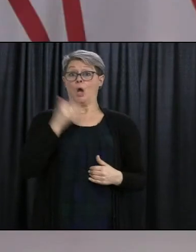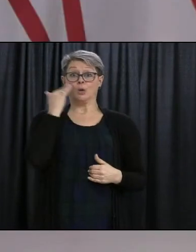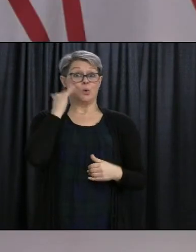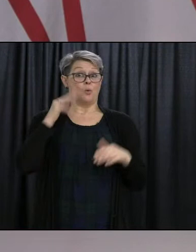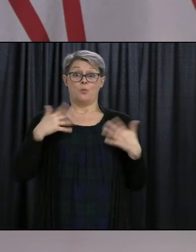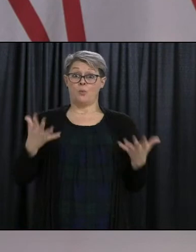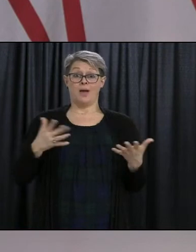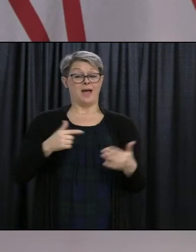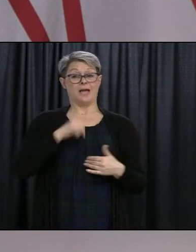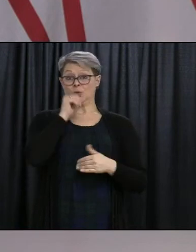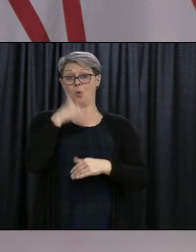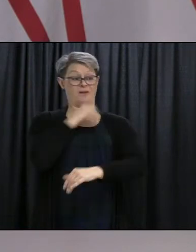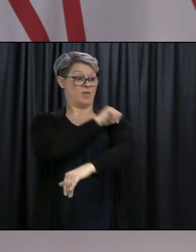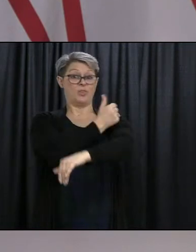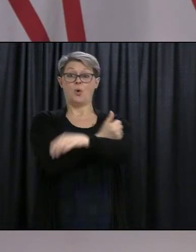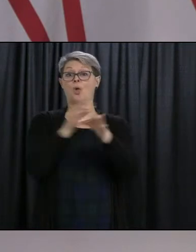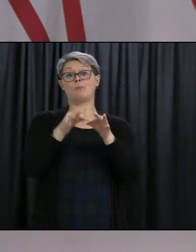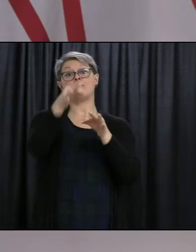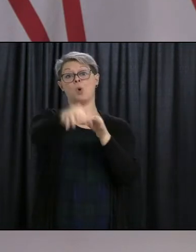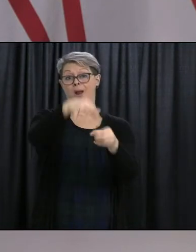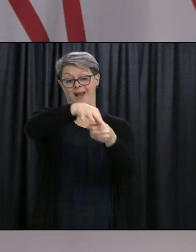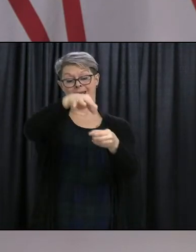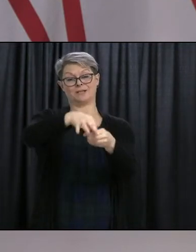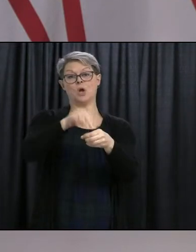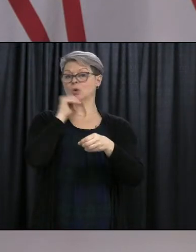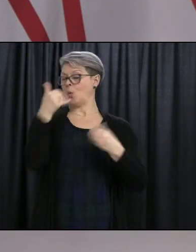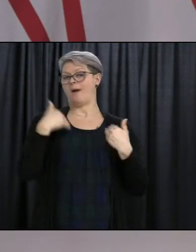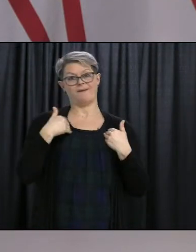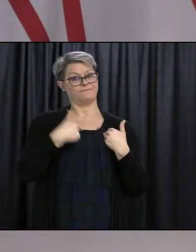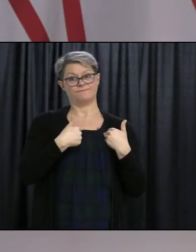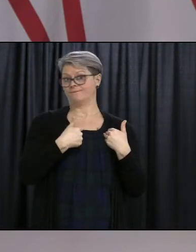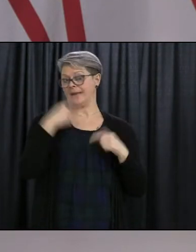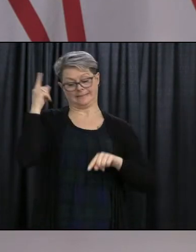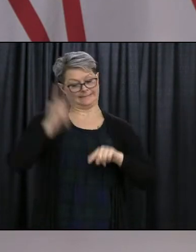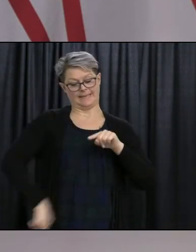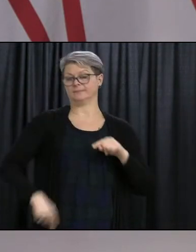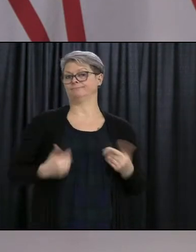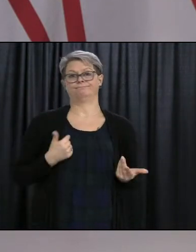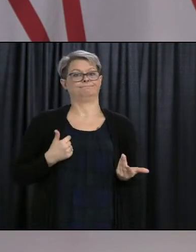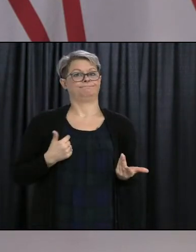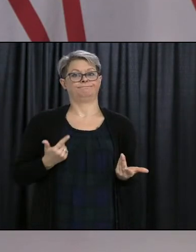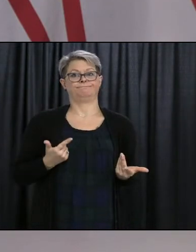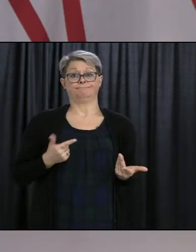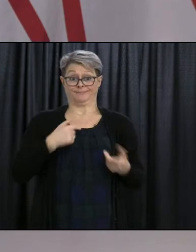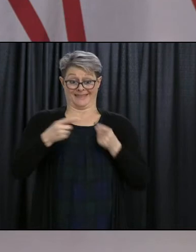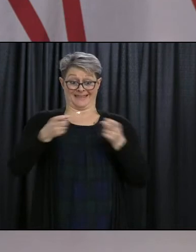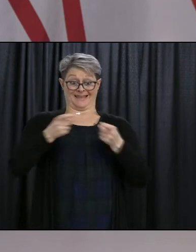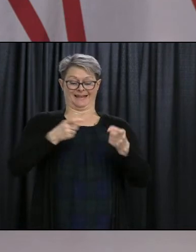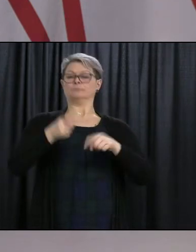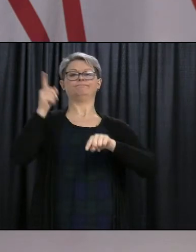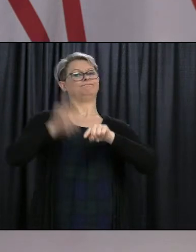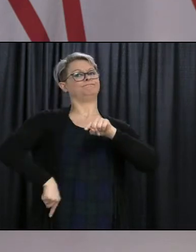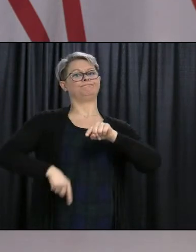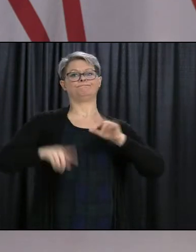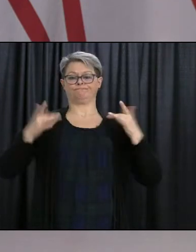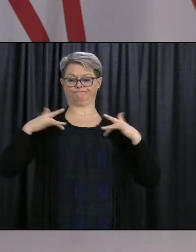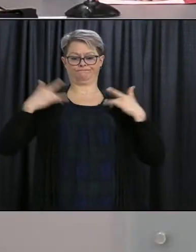the authority to postpone an election, and what else was said is out of my control.